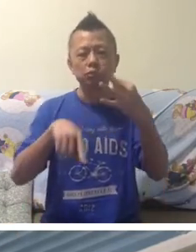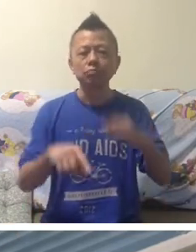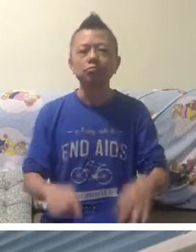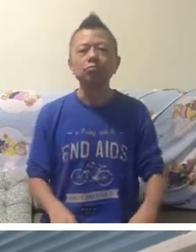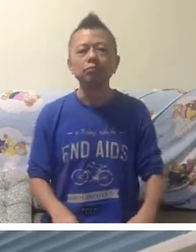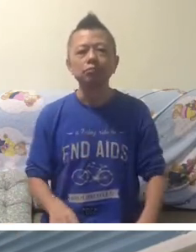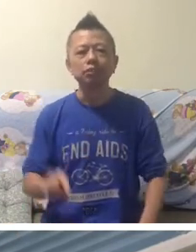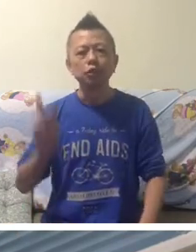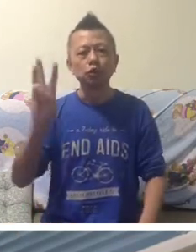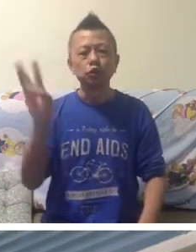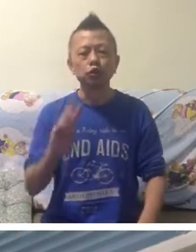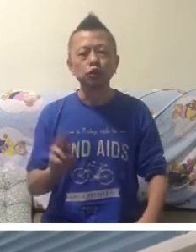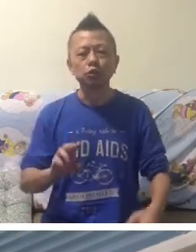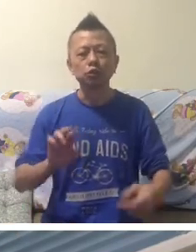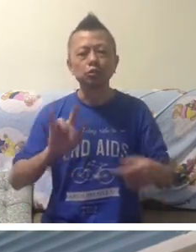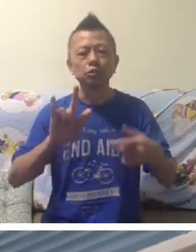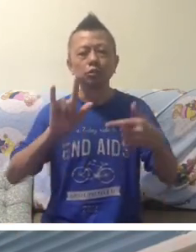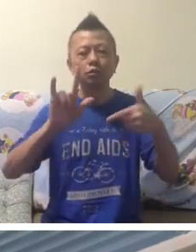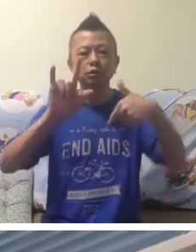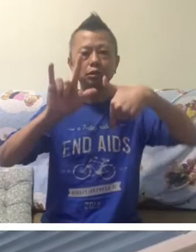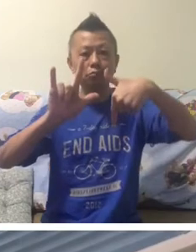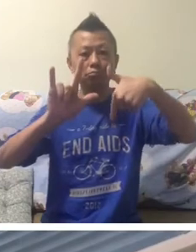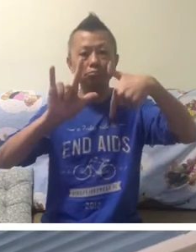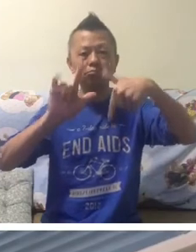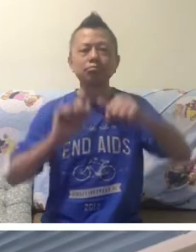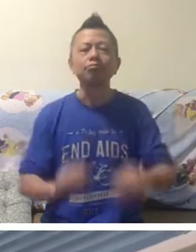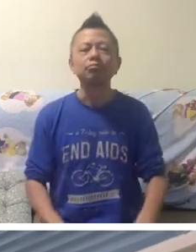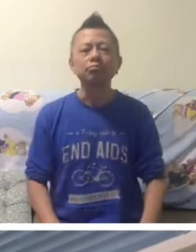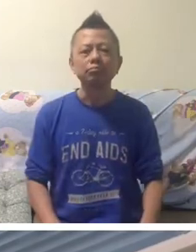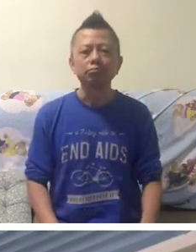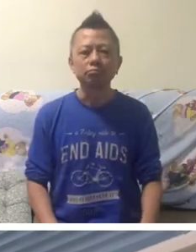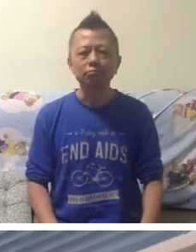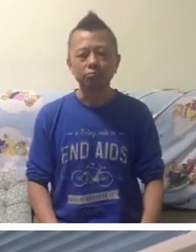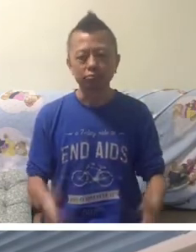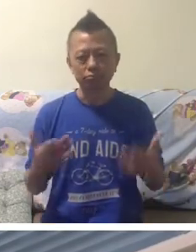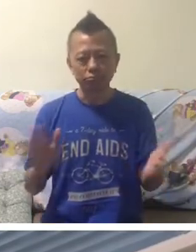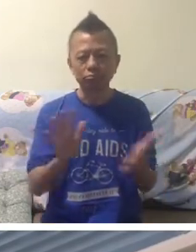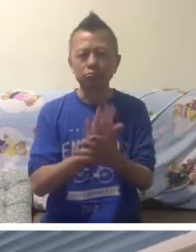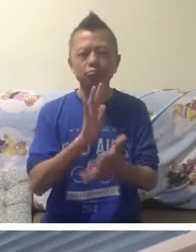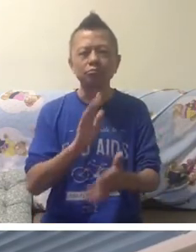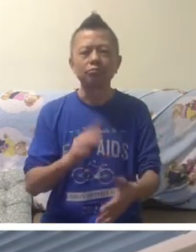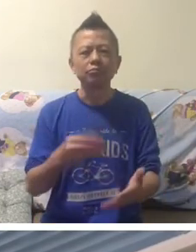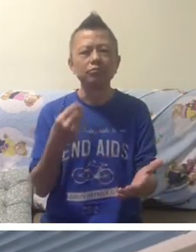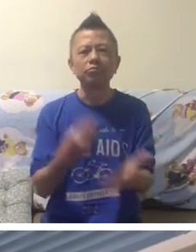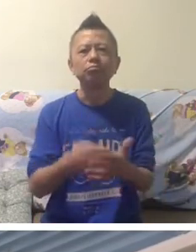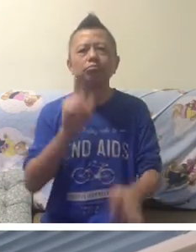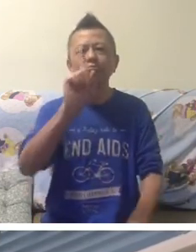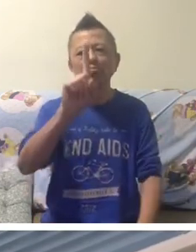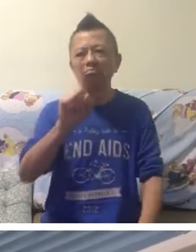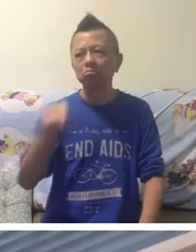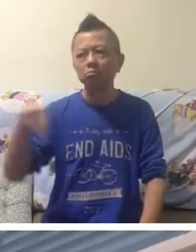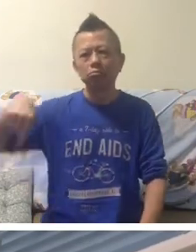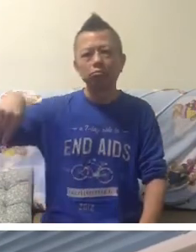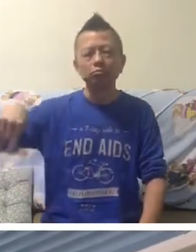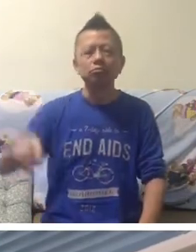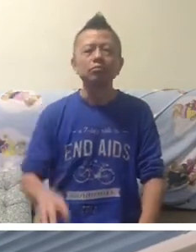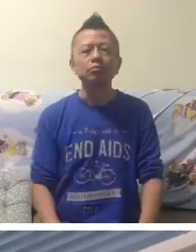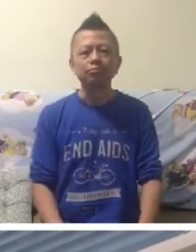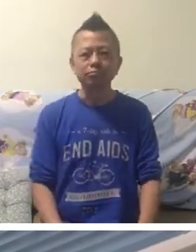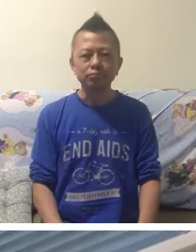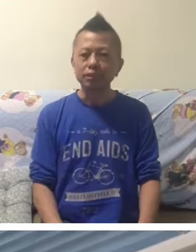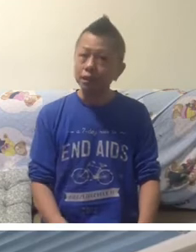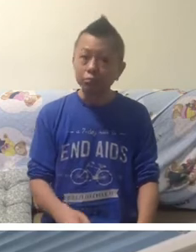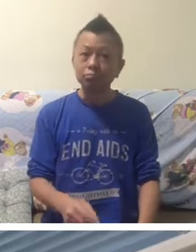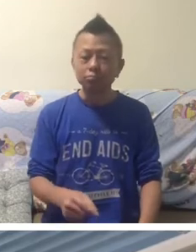is one of the only decorations that we have this year. And I actually like